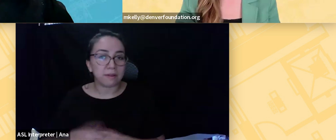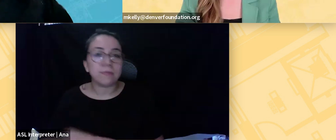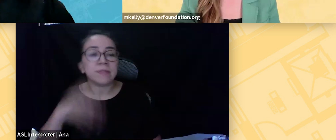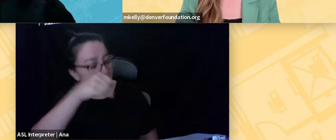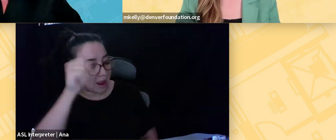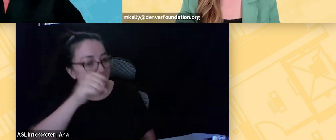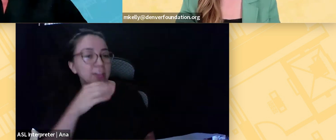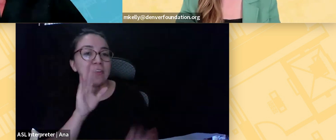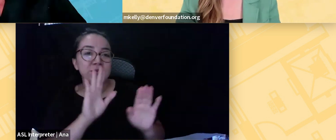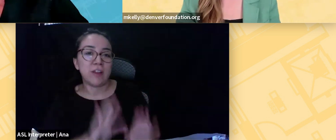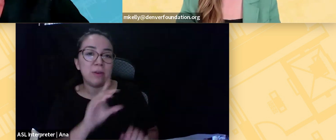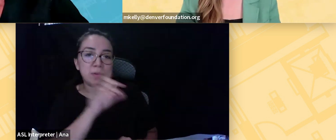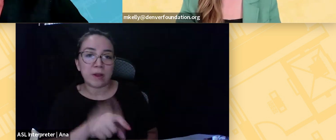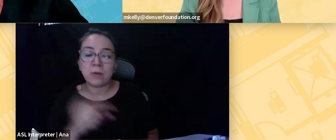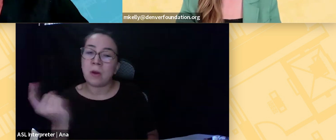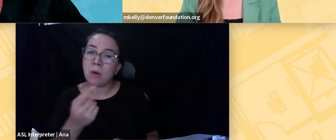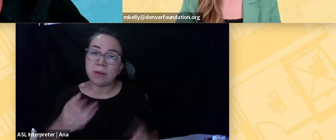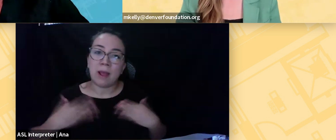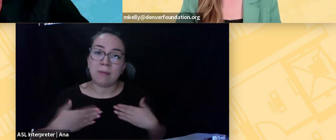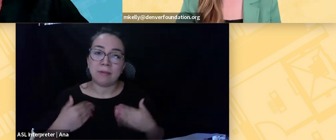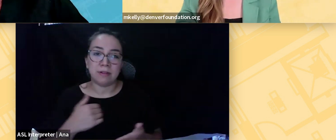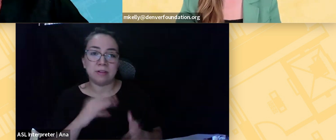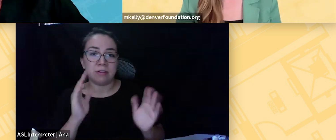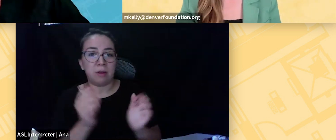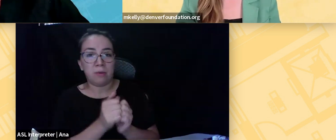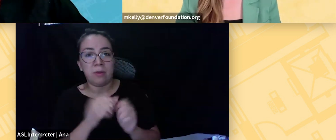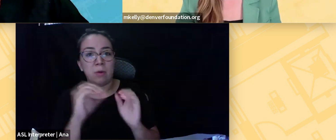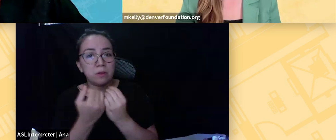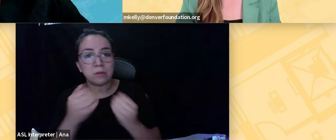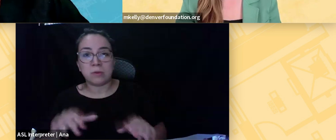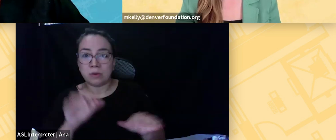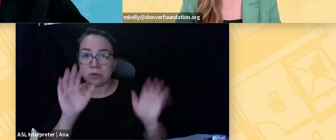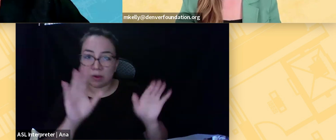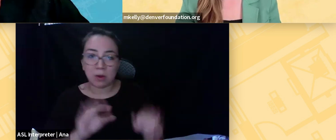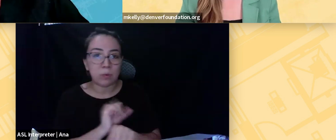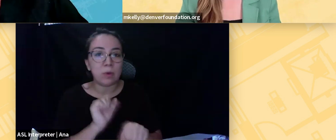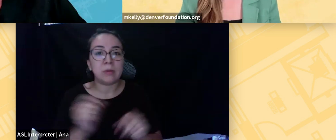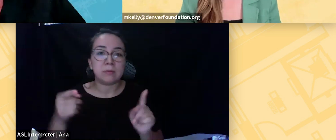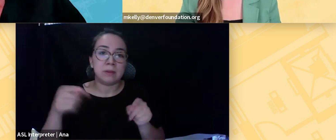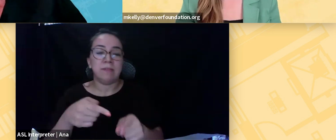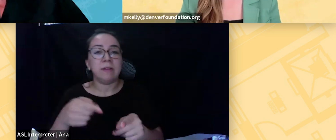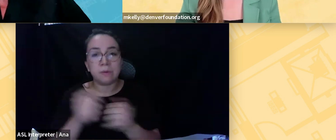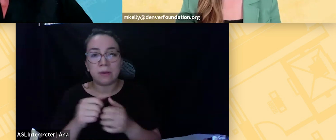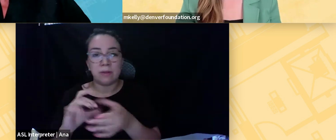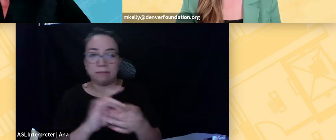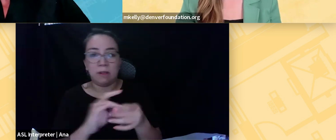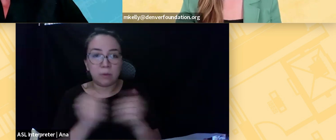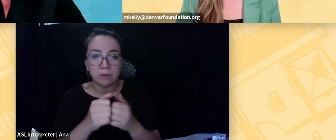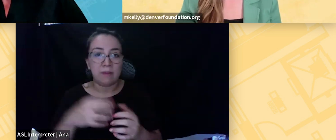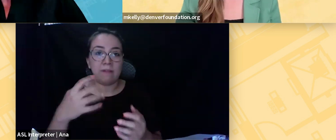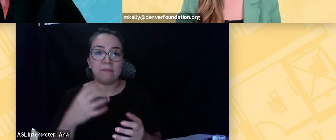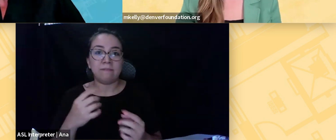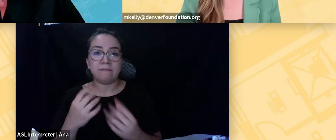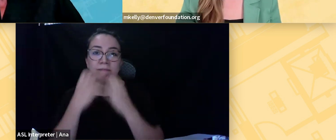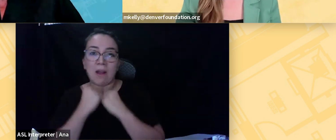Yeah, that's a great question. We're always happy to talk to organizations doing great work, particularly organizations that are aligned with the values of the